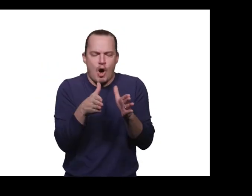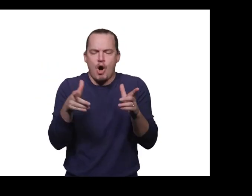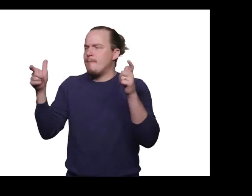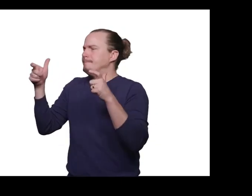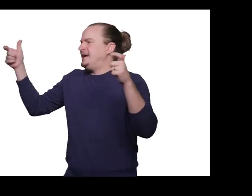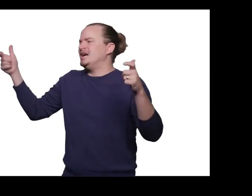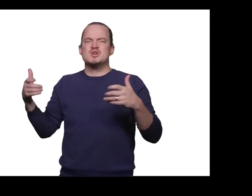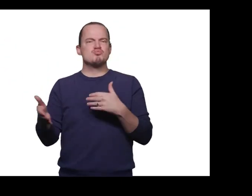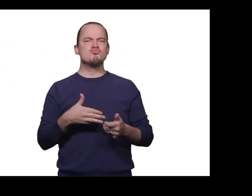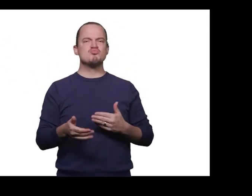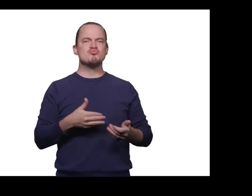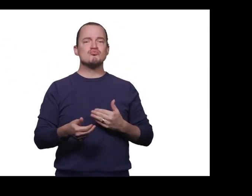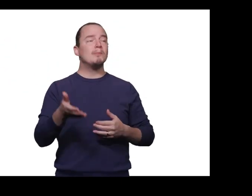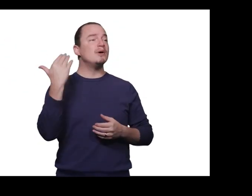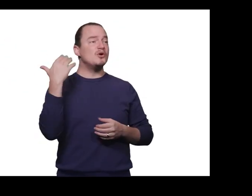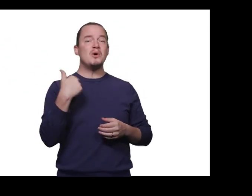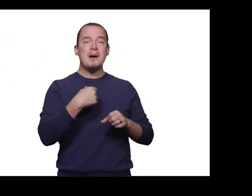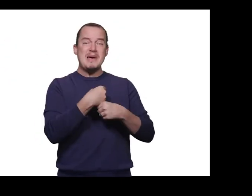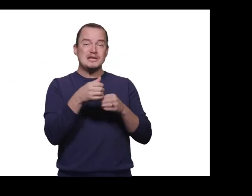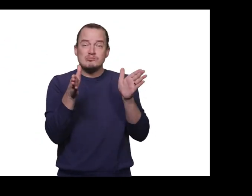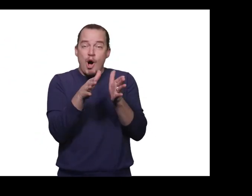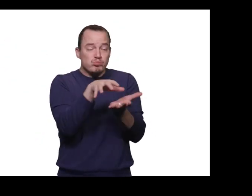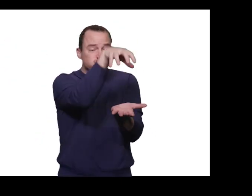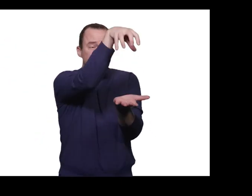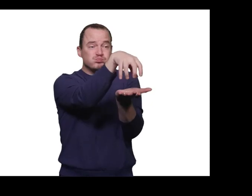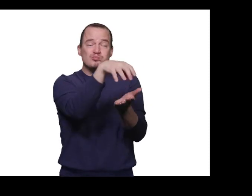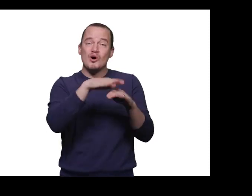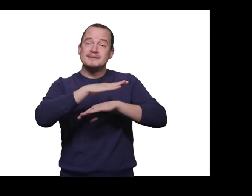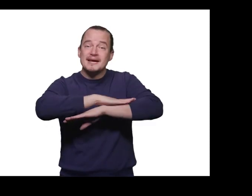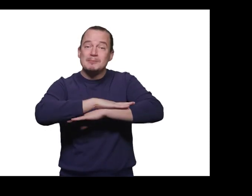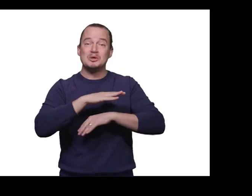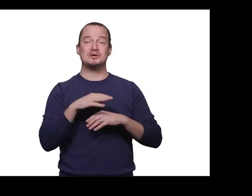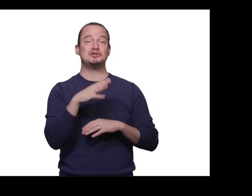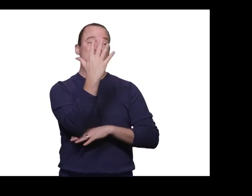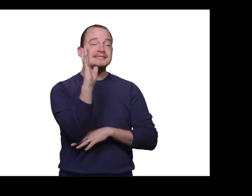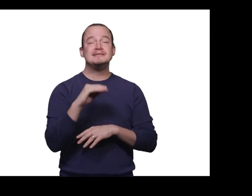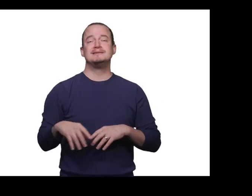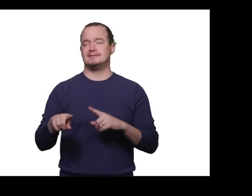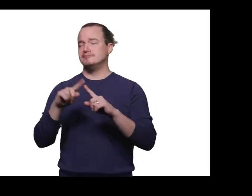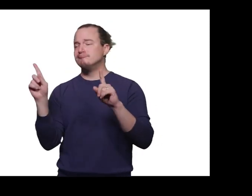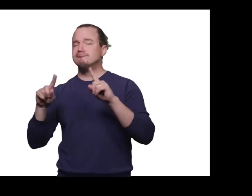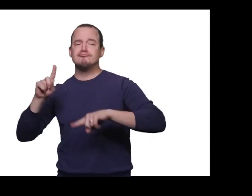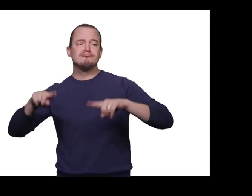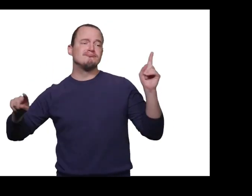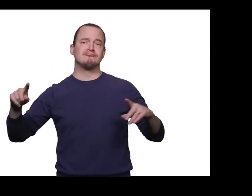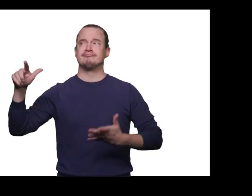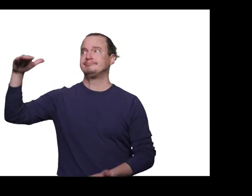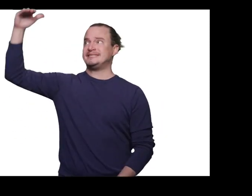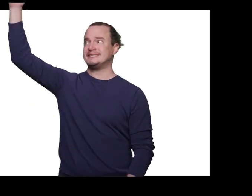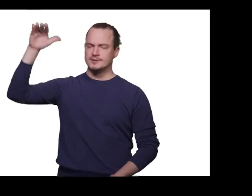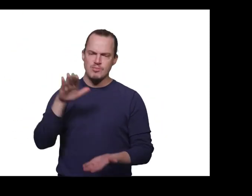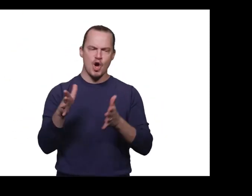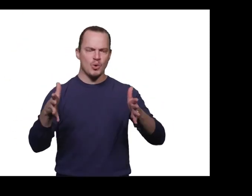made tabletop trees with educators. We've made trees of all different shapes and sizes.